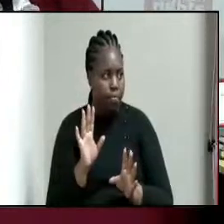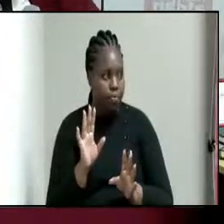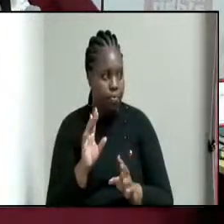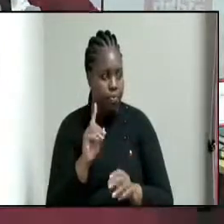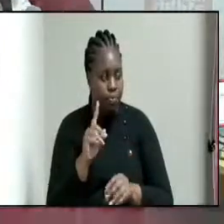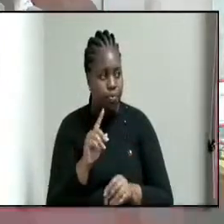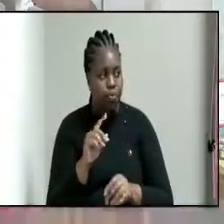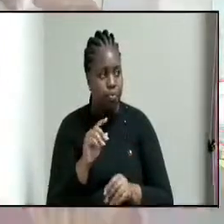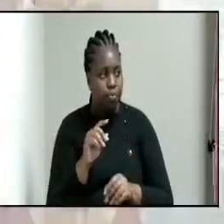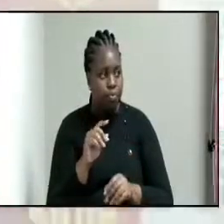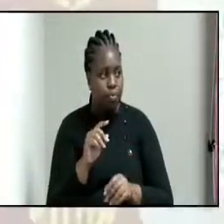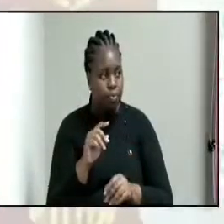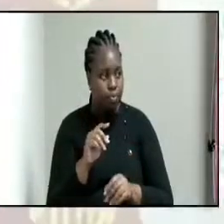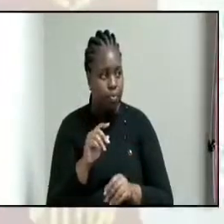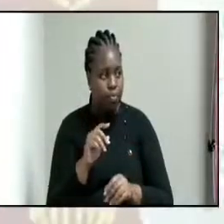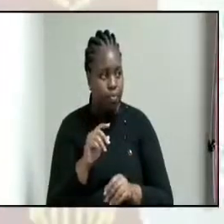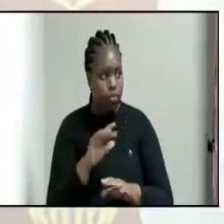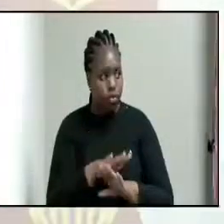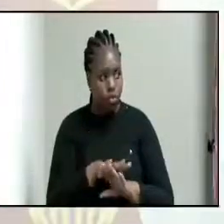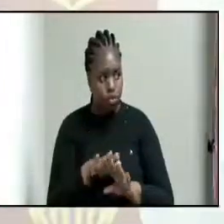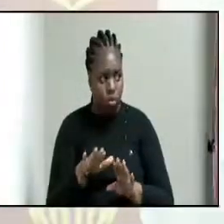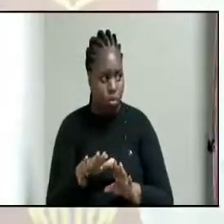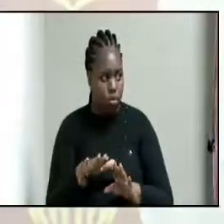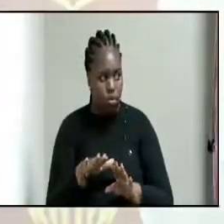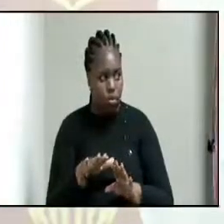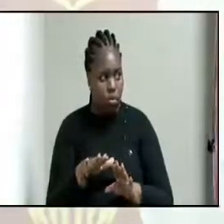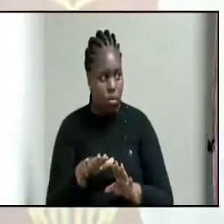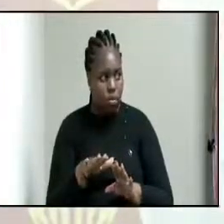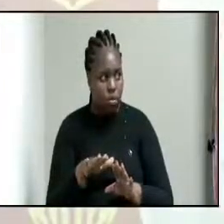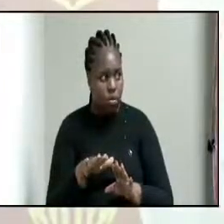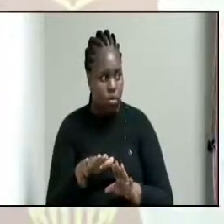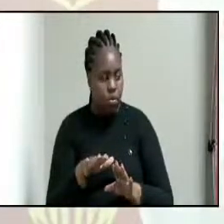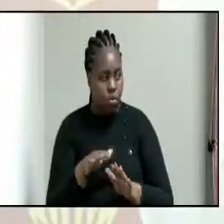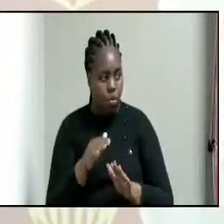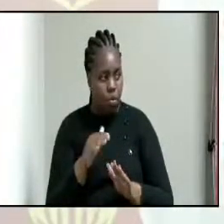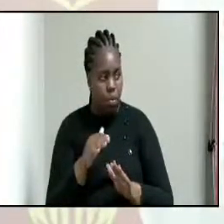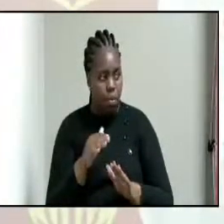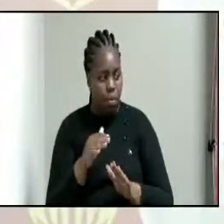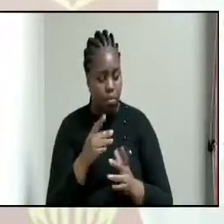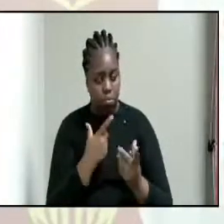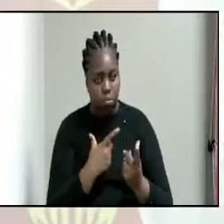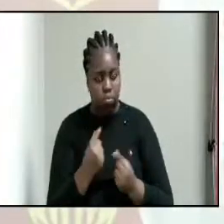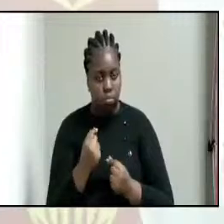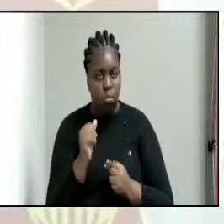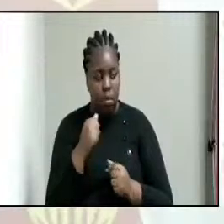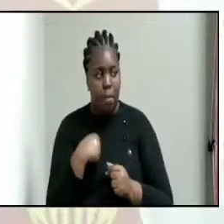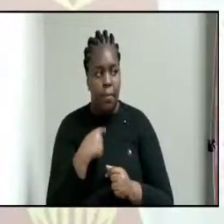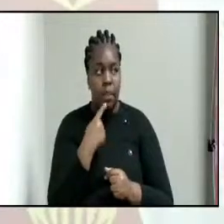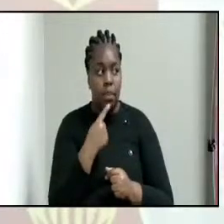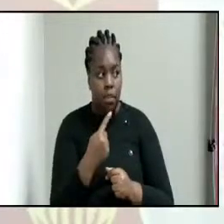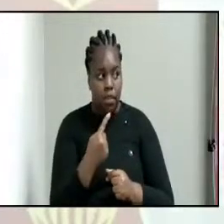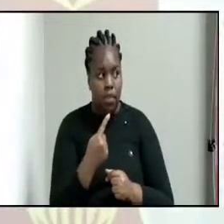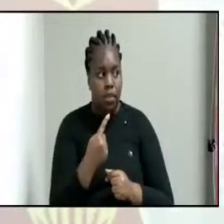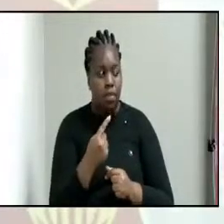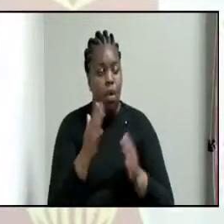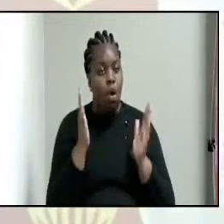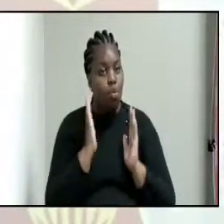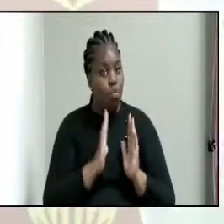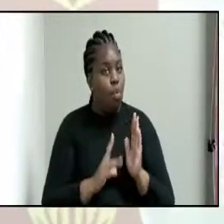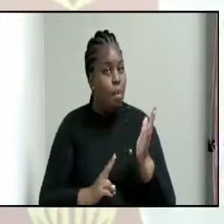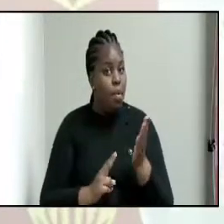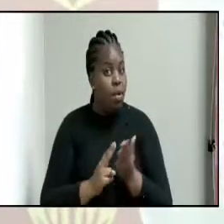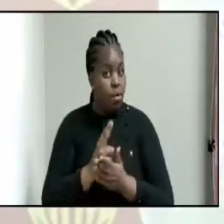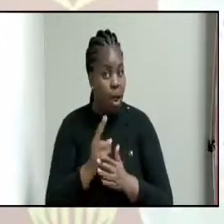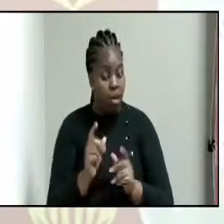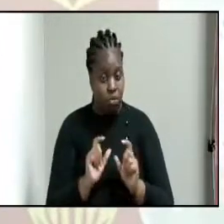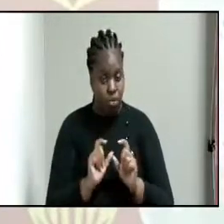were making a call for not working in silos. And I must say that the Human Rights